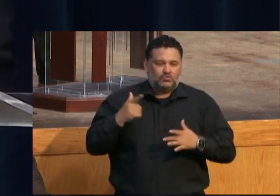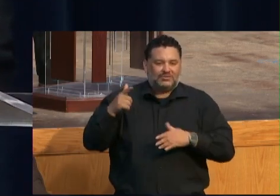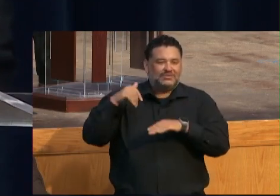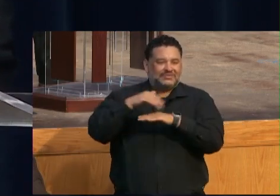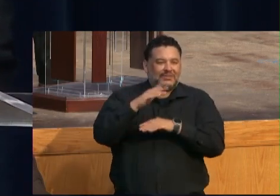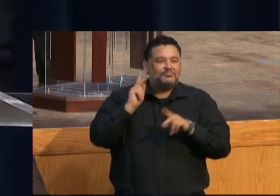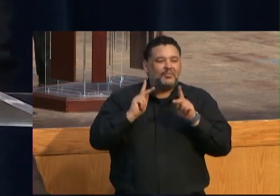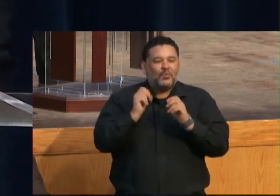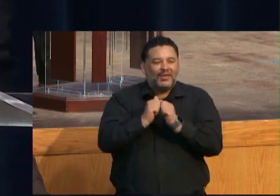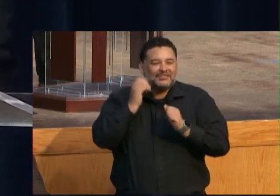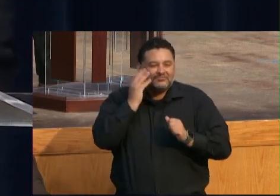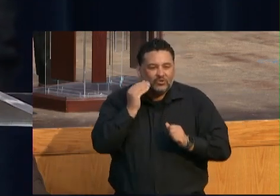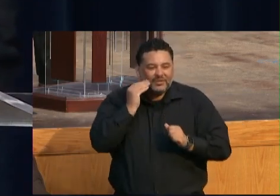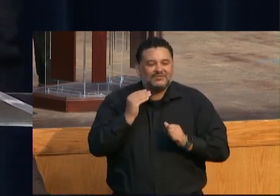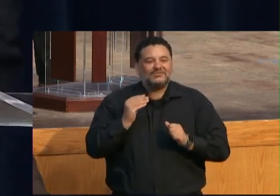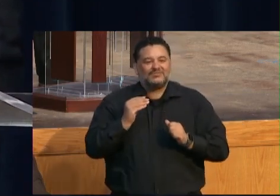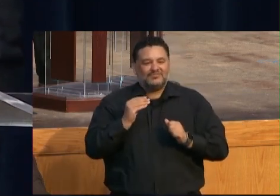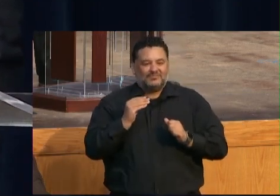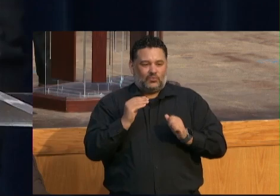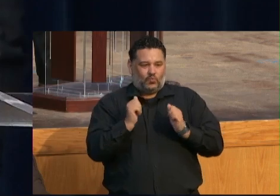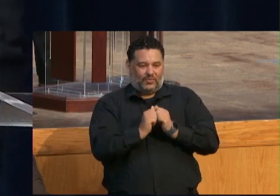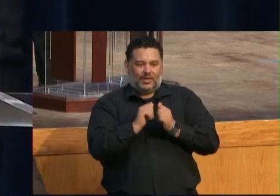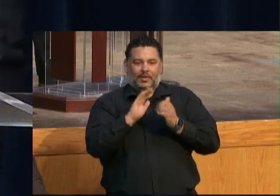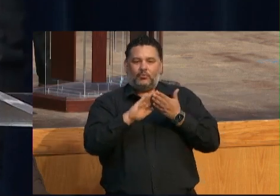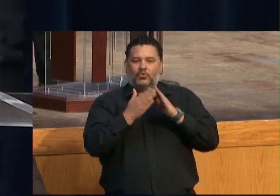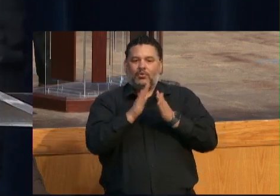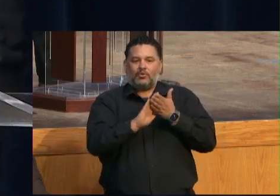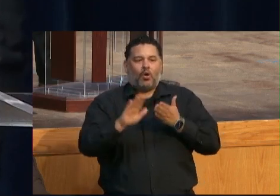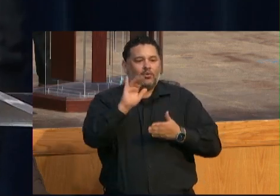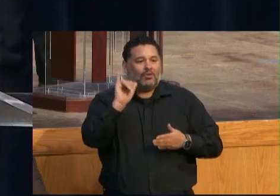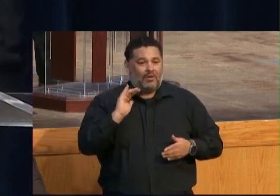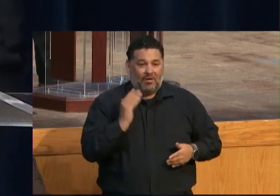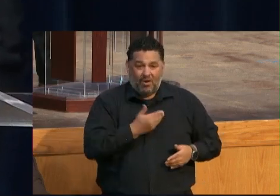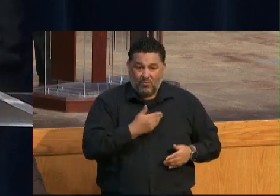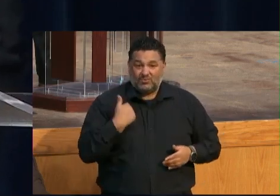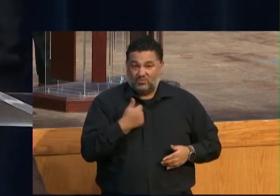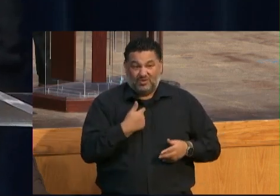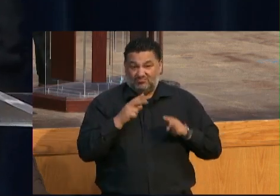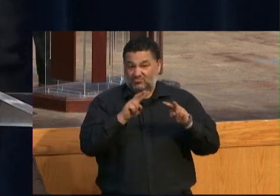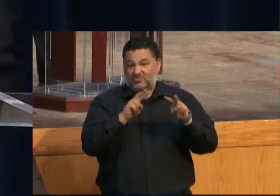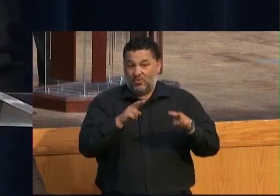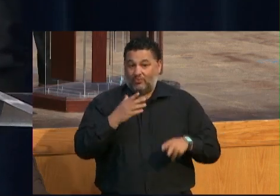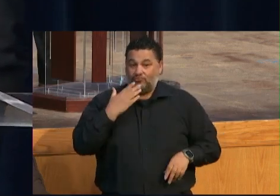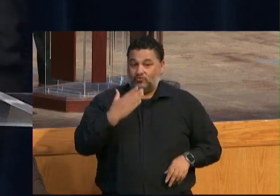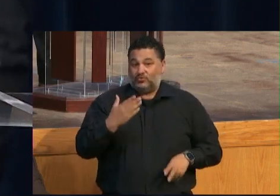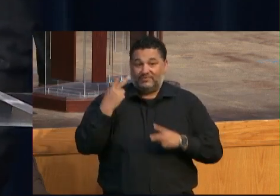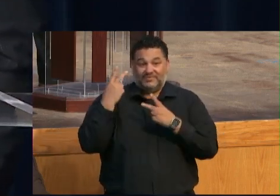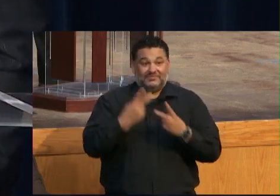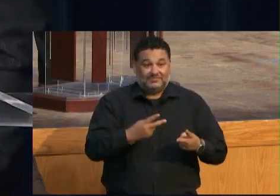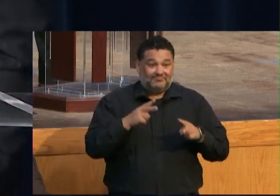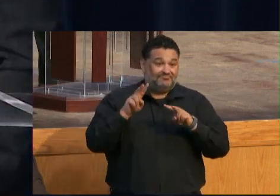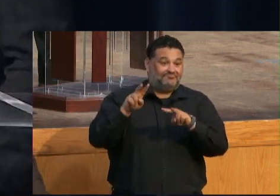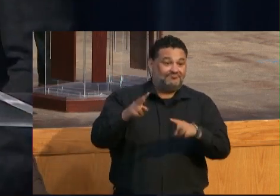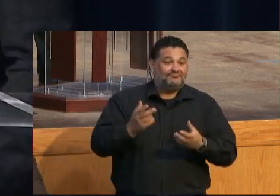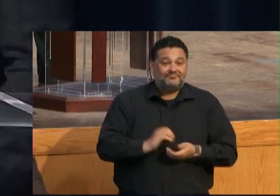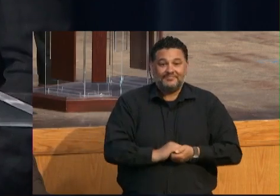college systems like ours. So, we look forward to a good visit. All right.